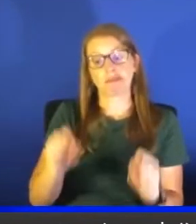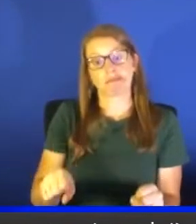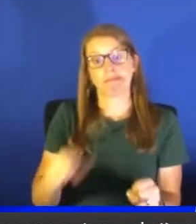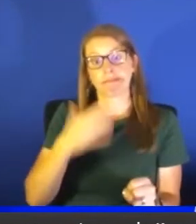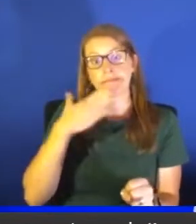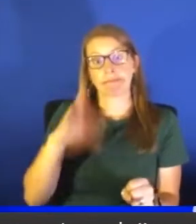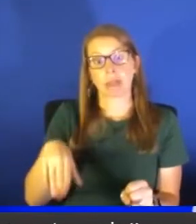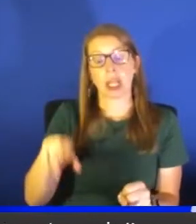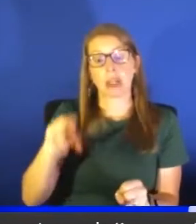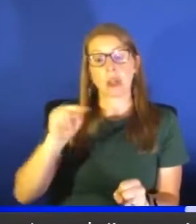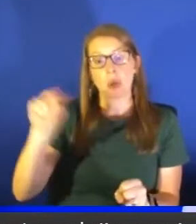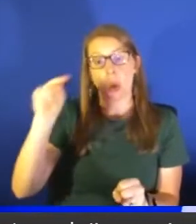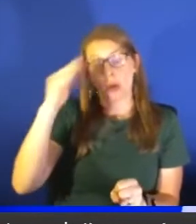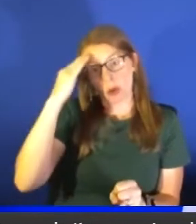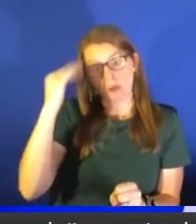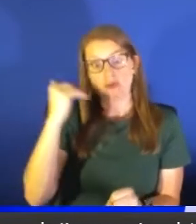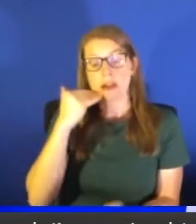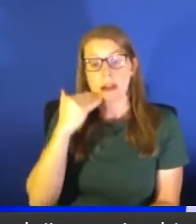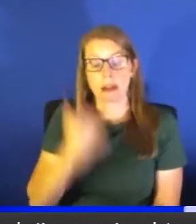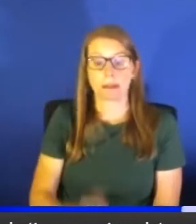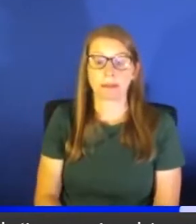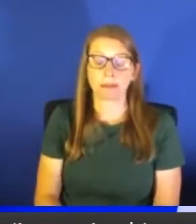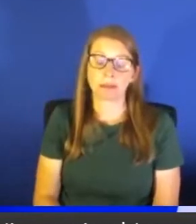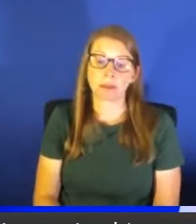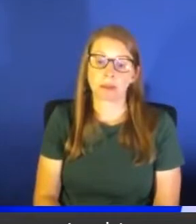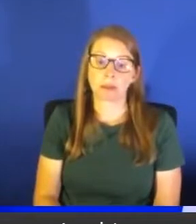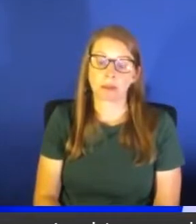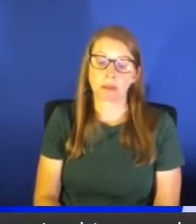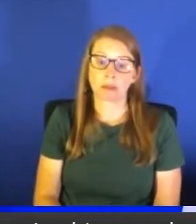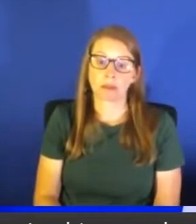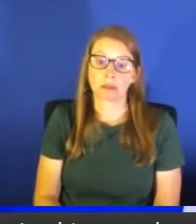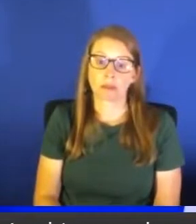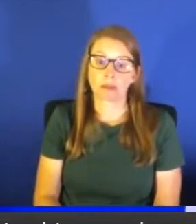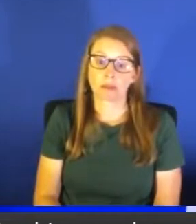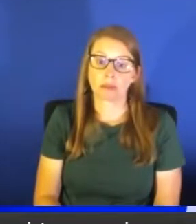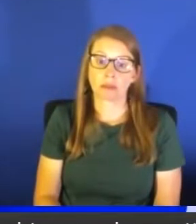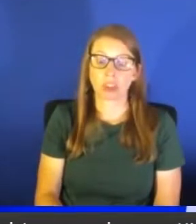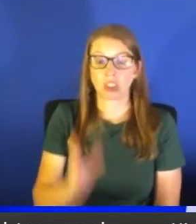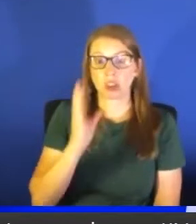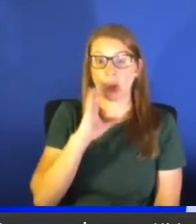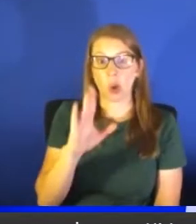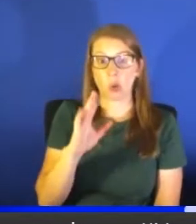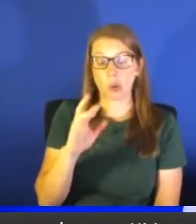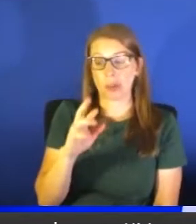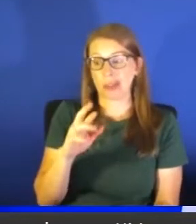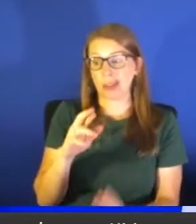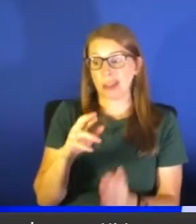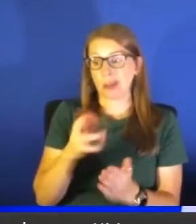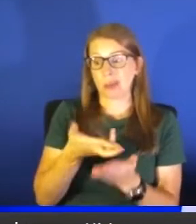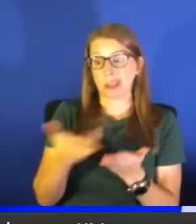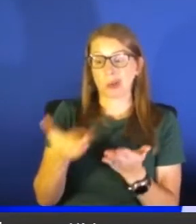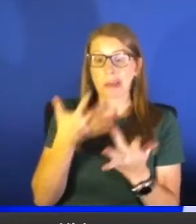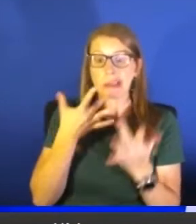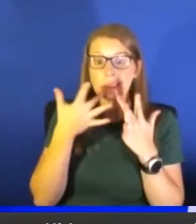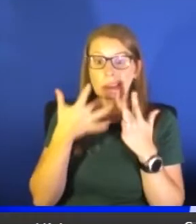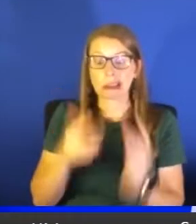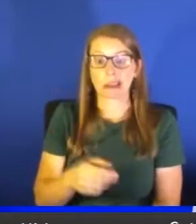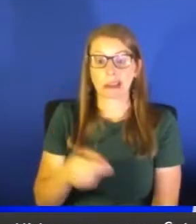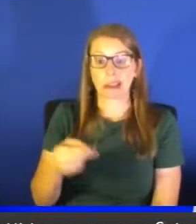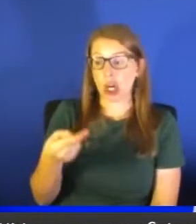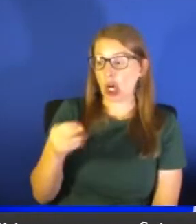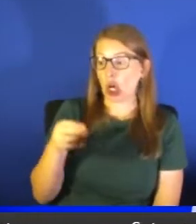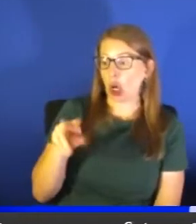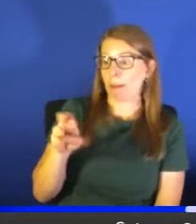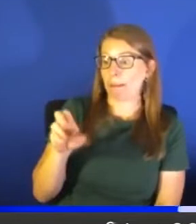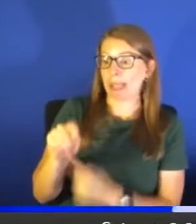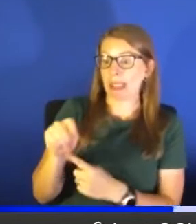know the lack of resources that they have. We know this has been a hermit society, a